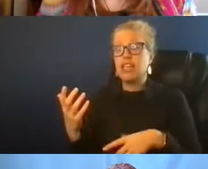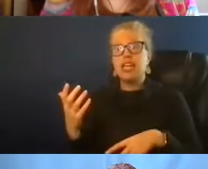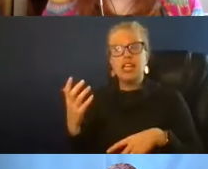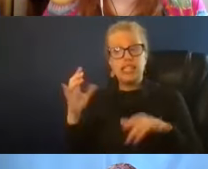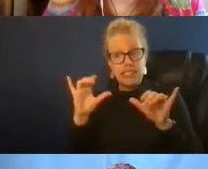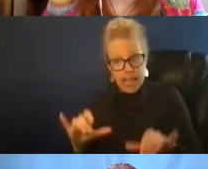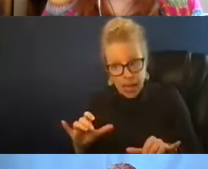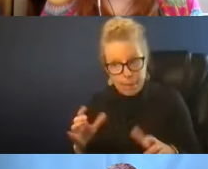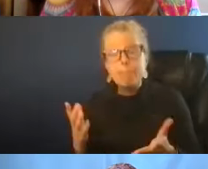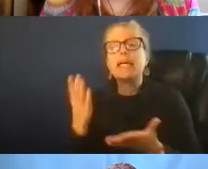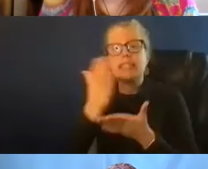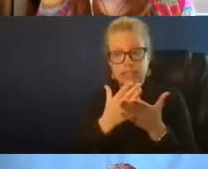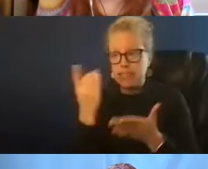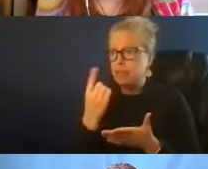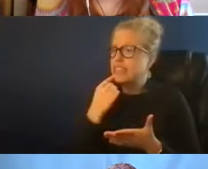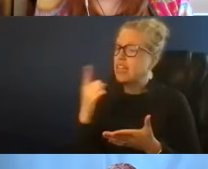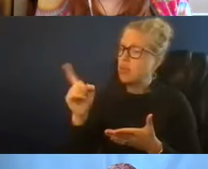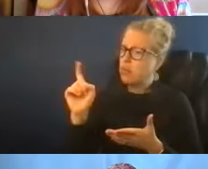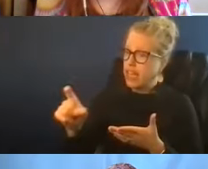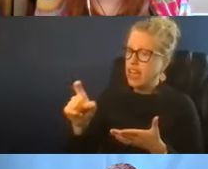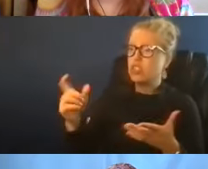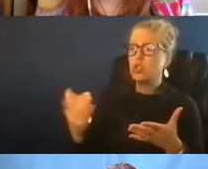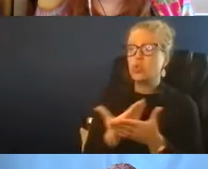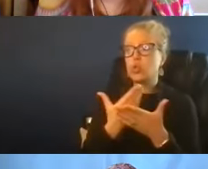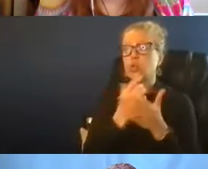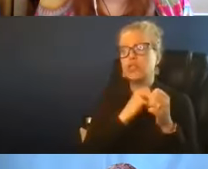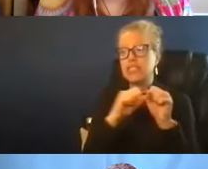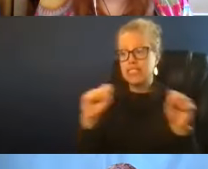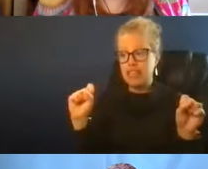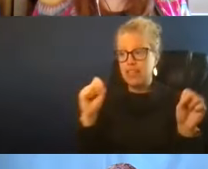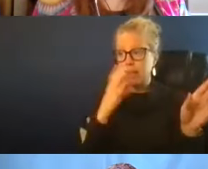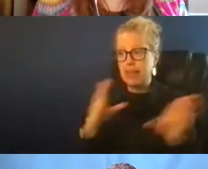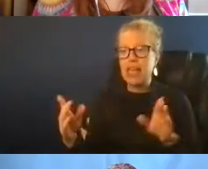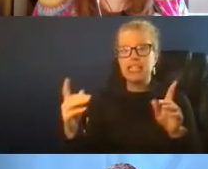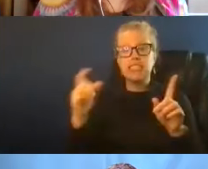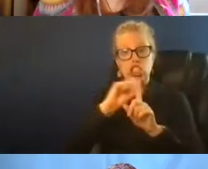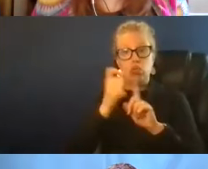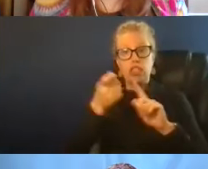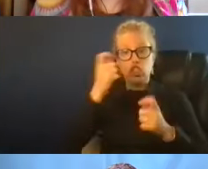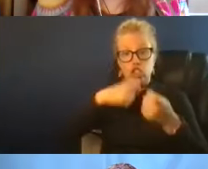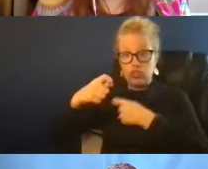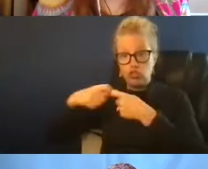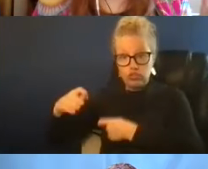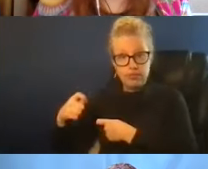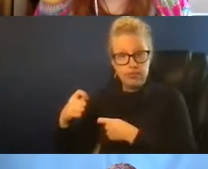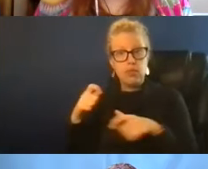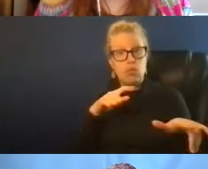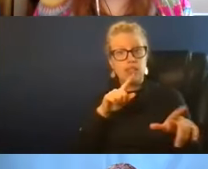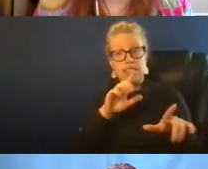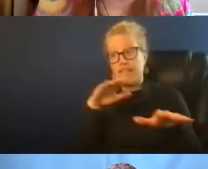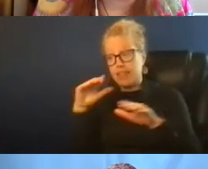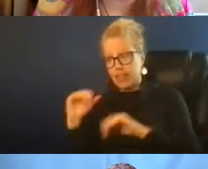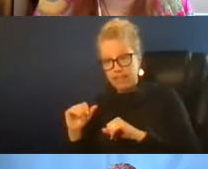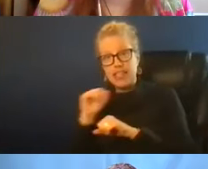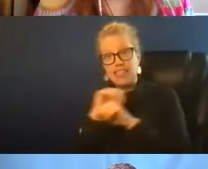Yes, somebody says in the chat, we have to do new safety plans as the situation changes. Once they've left, the safety